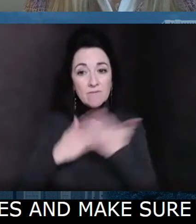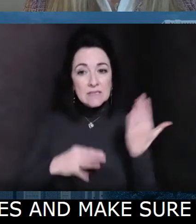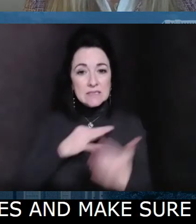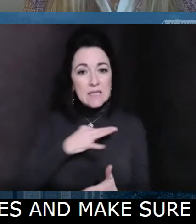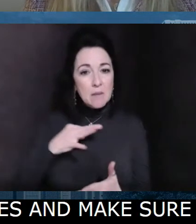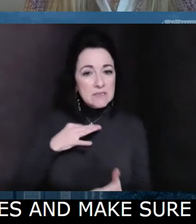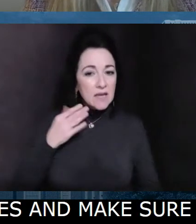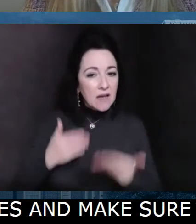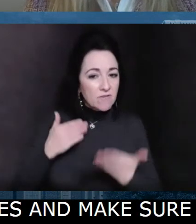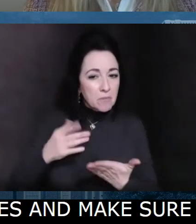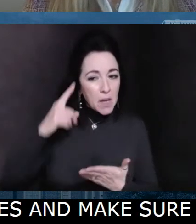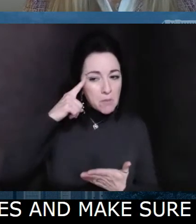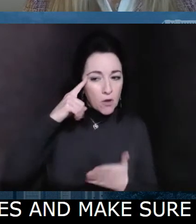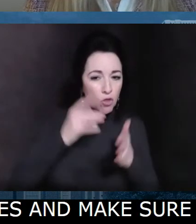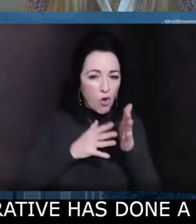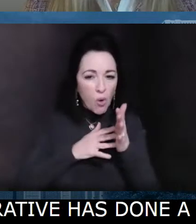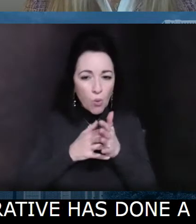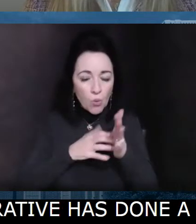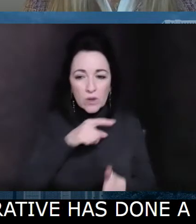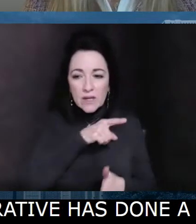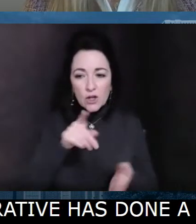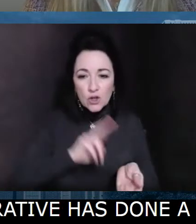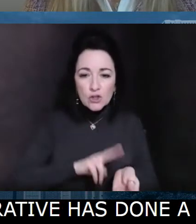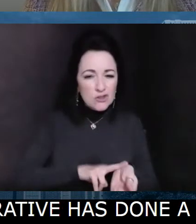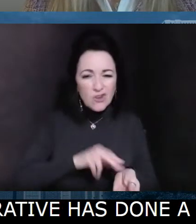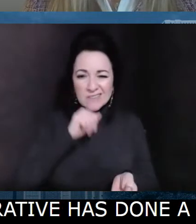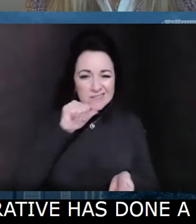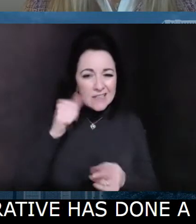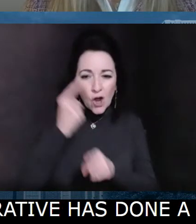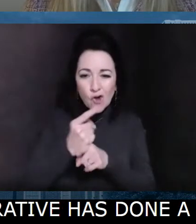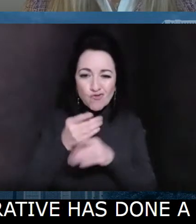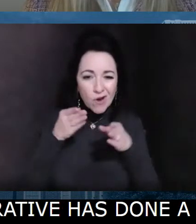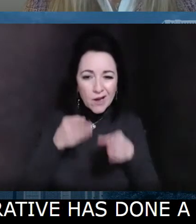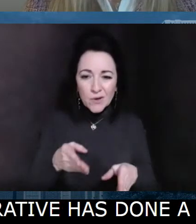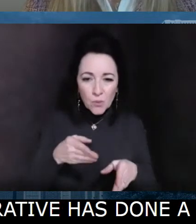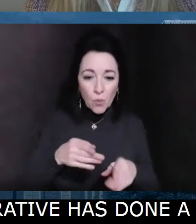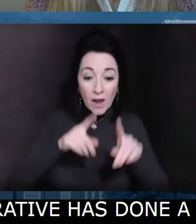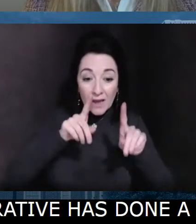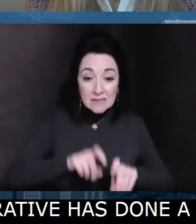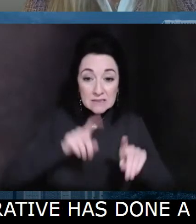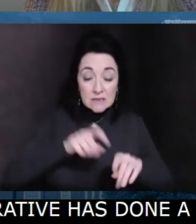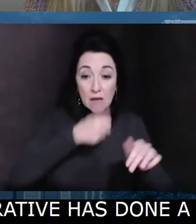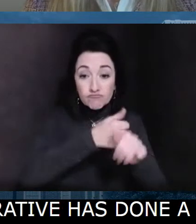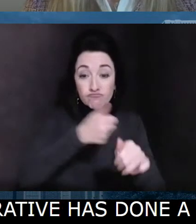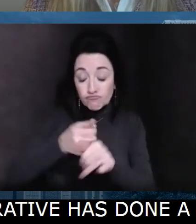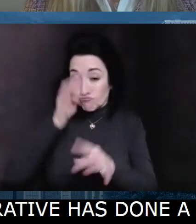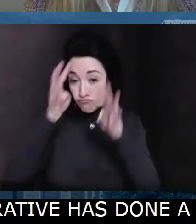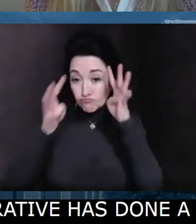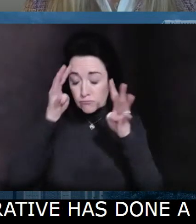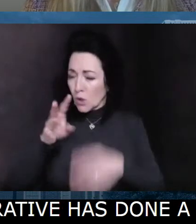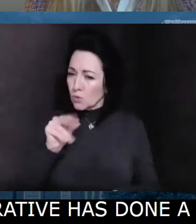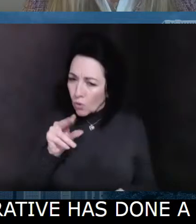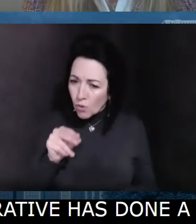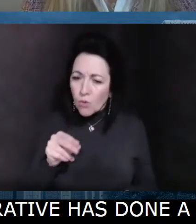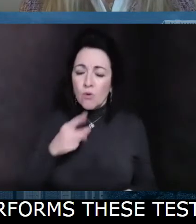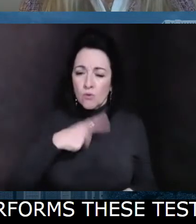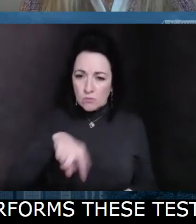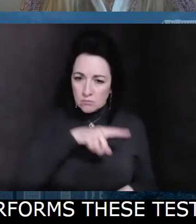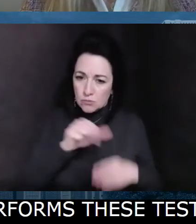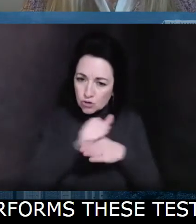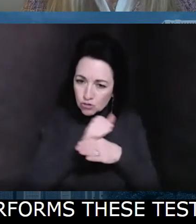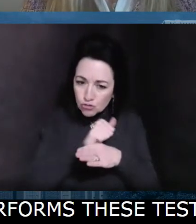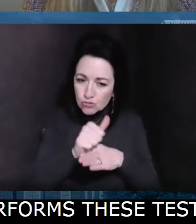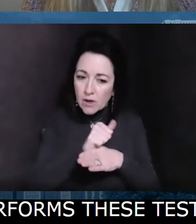National Guard, the nurses and staff at long-term care facilities that are doing it themselves, as well as some of the schools have them. So it's nothing we